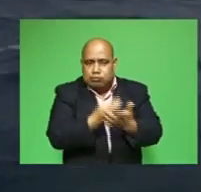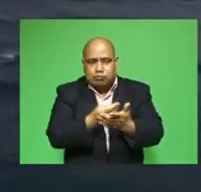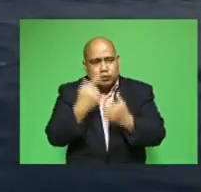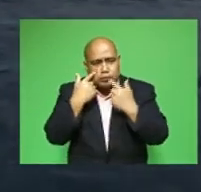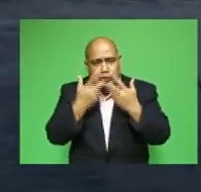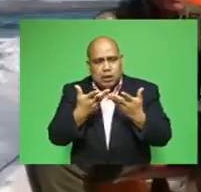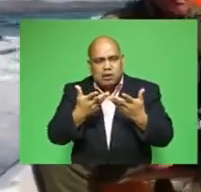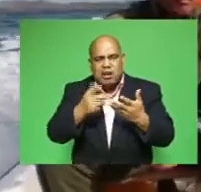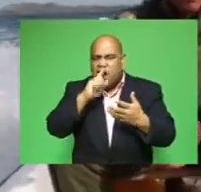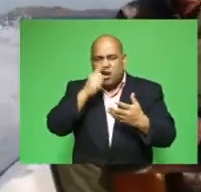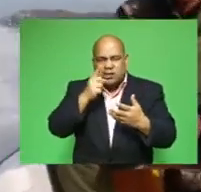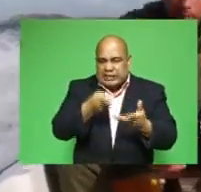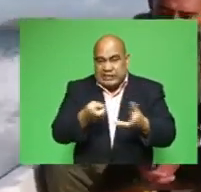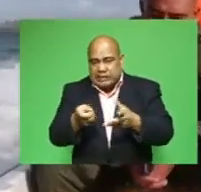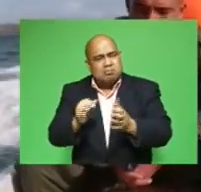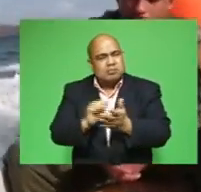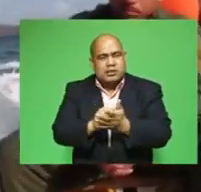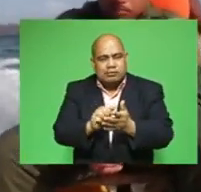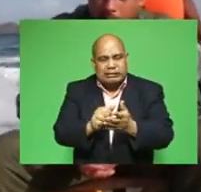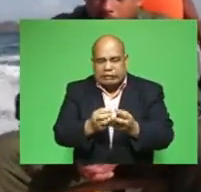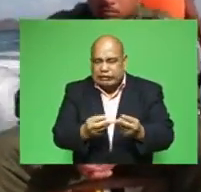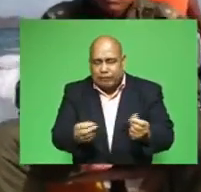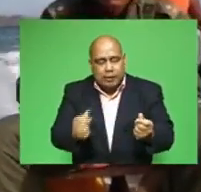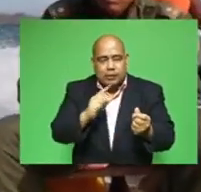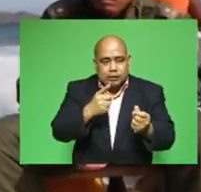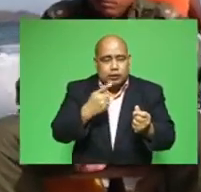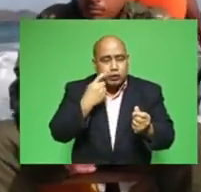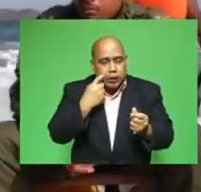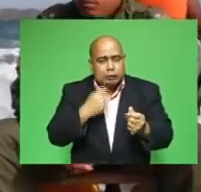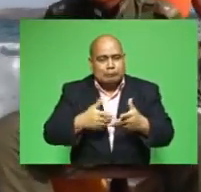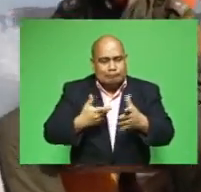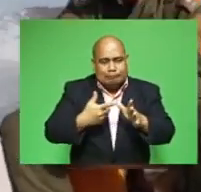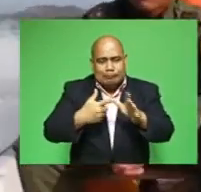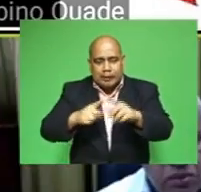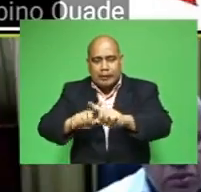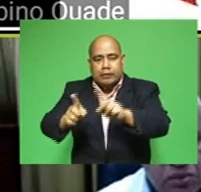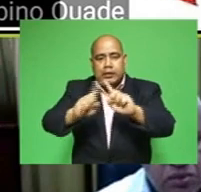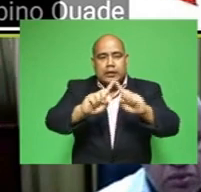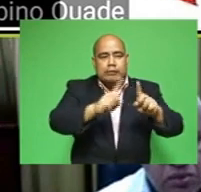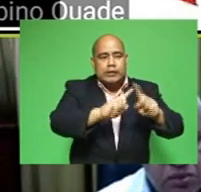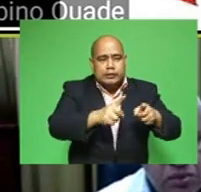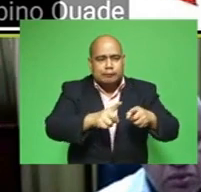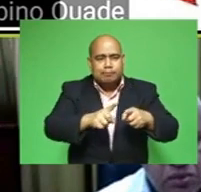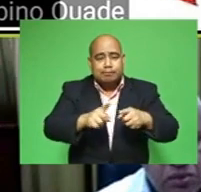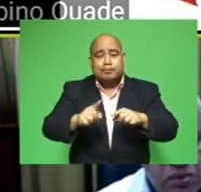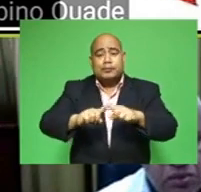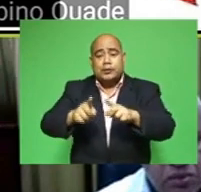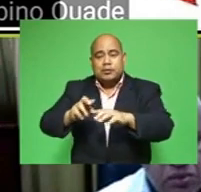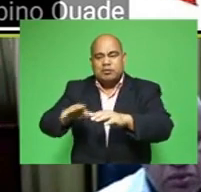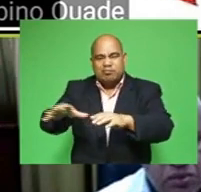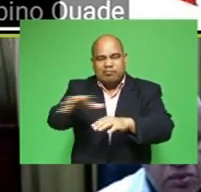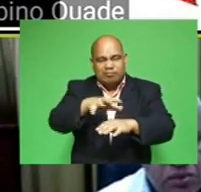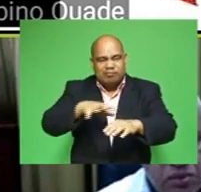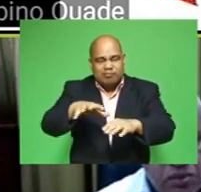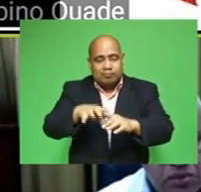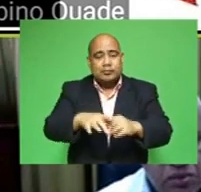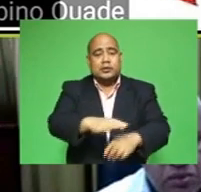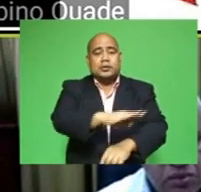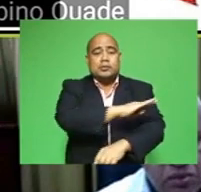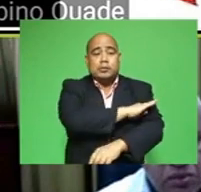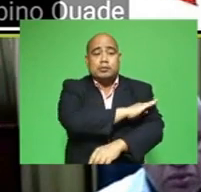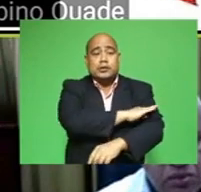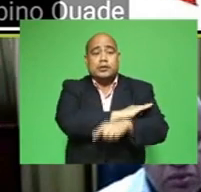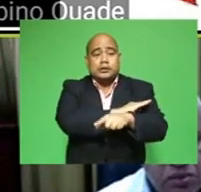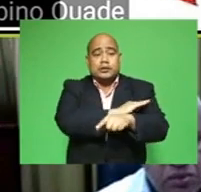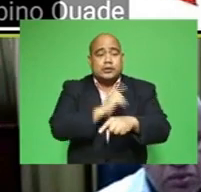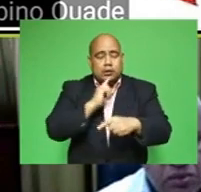and sustainably respond to the complex realities across our regions. Bainimarama stated that in the coming months,